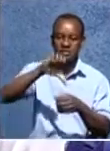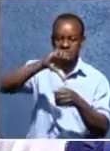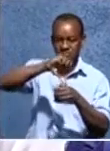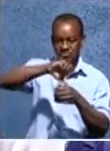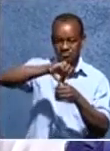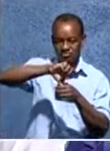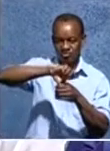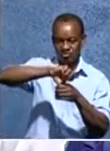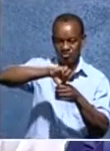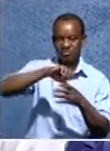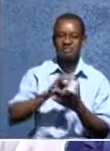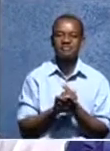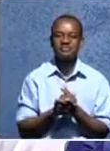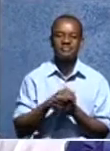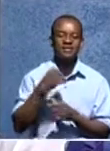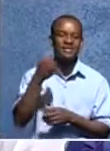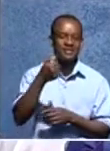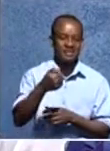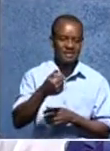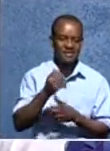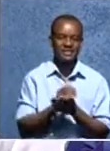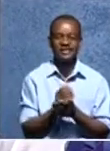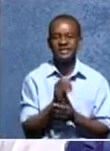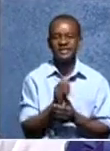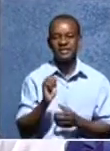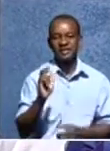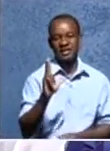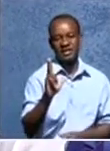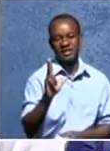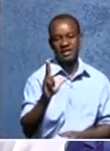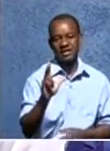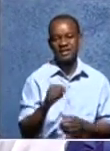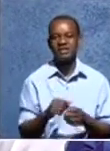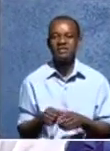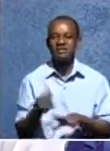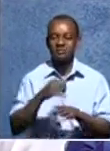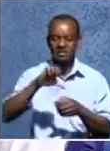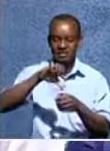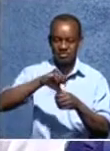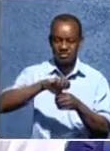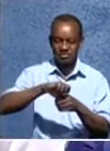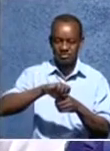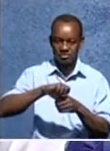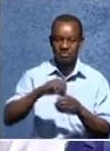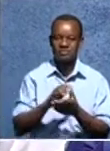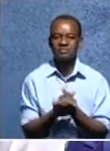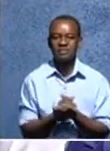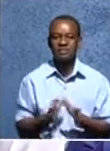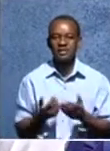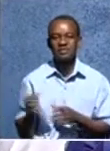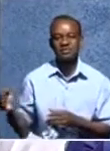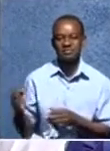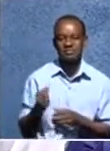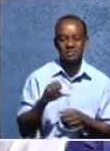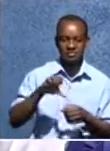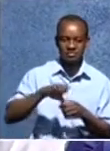engage later on with the petrol service provider, bigger companies, how they can get on board and have their petrol attendants play